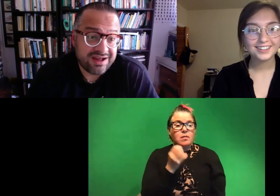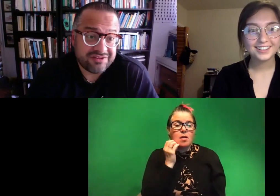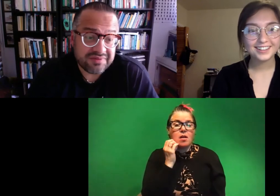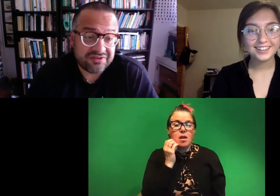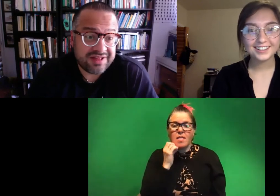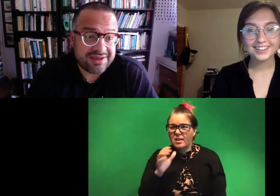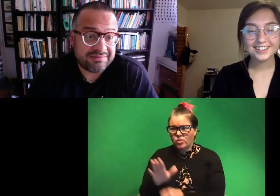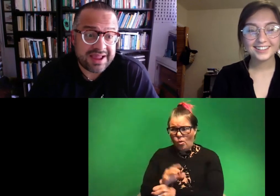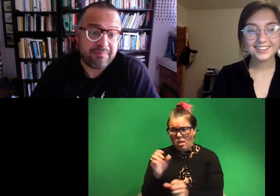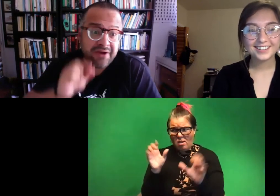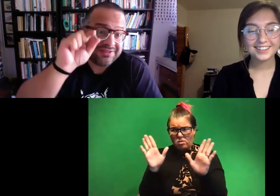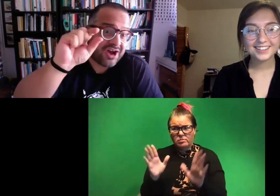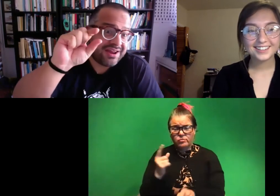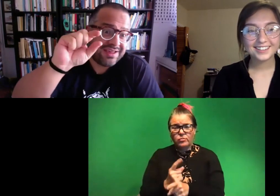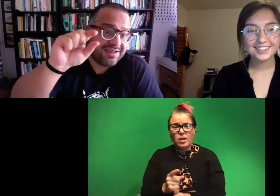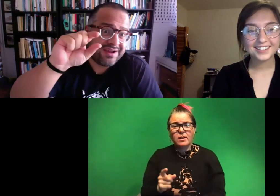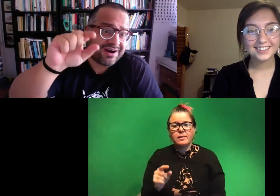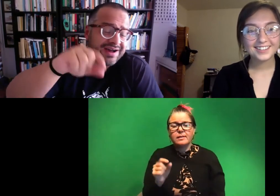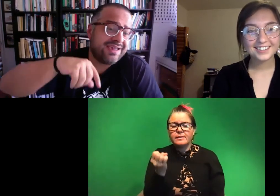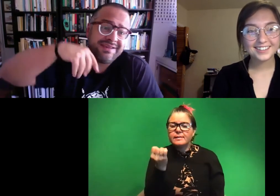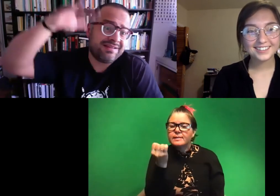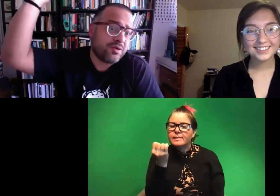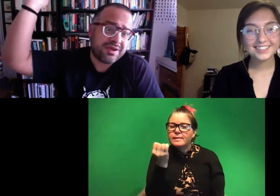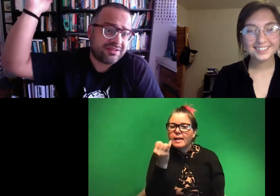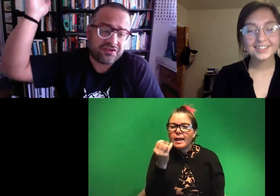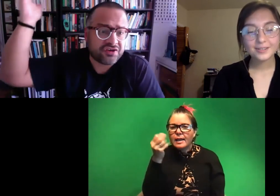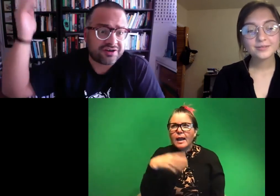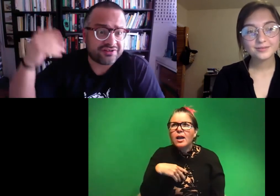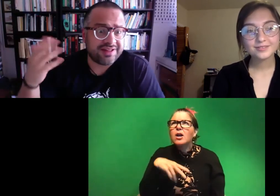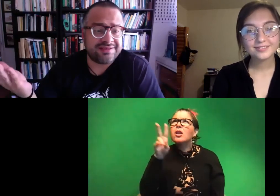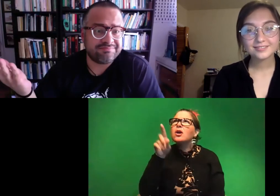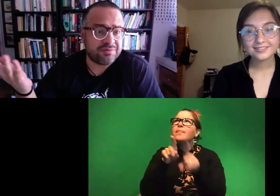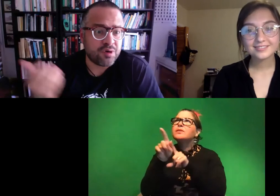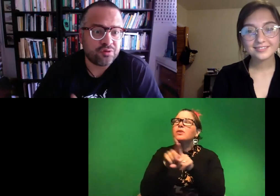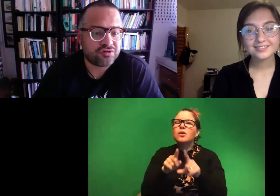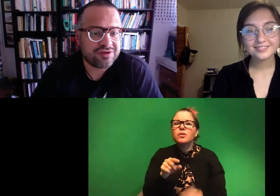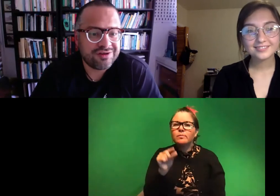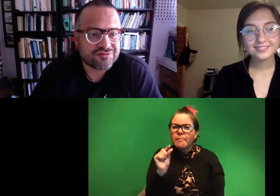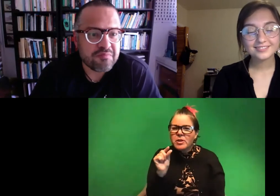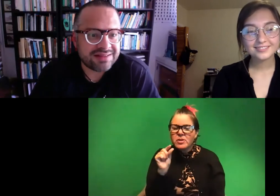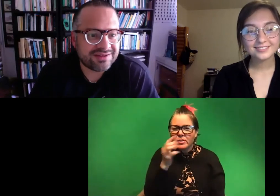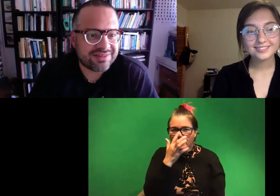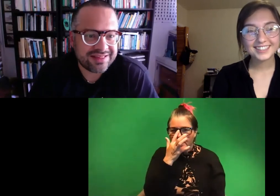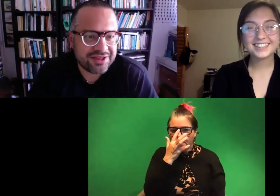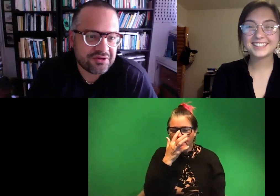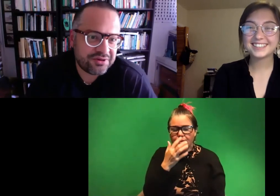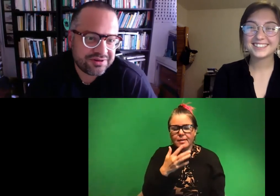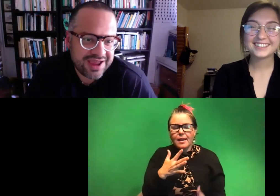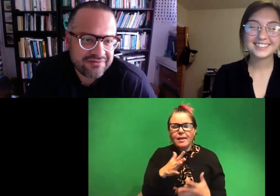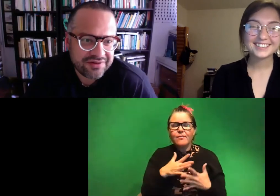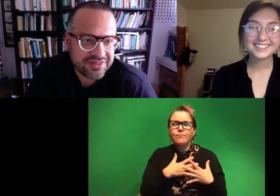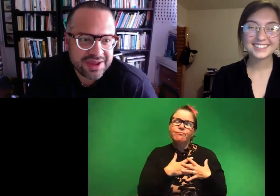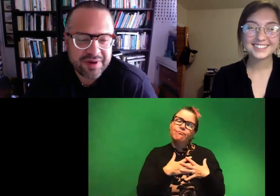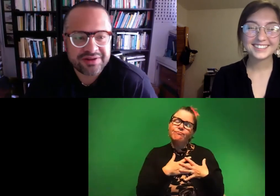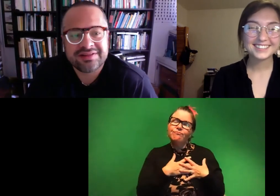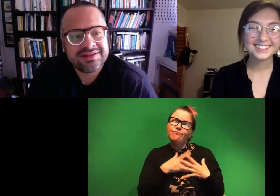completely awesome. It's like a very tiny guy looking at the stars. It's like the most romantic thing that you could